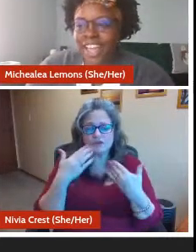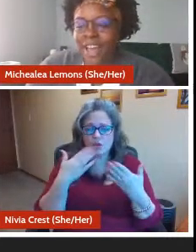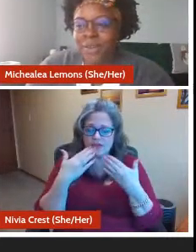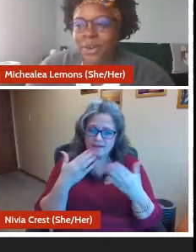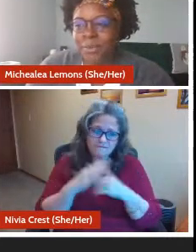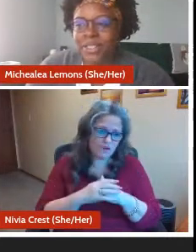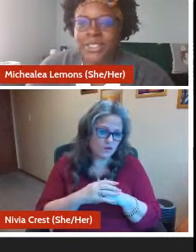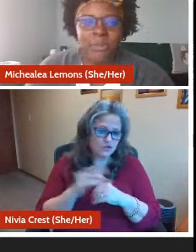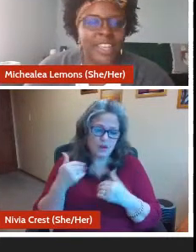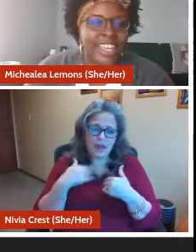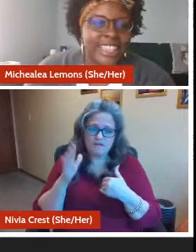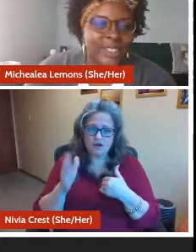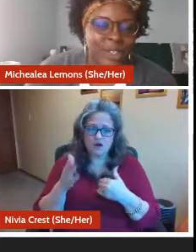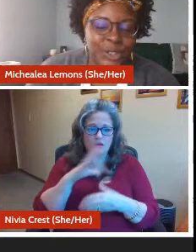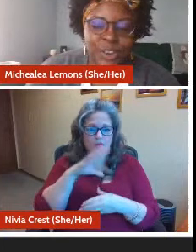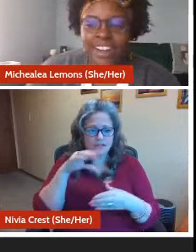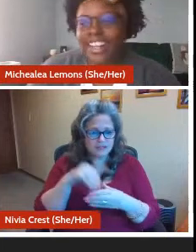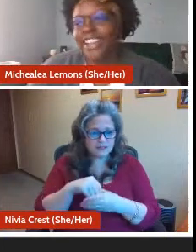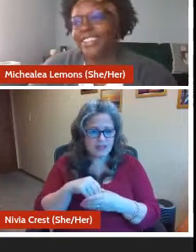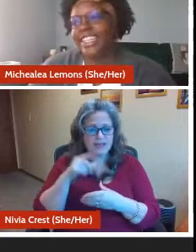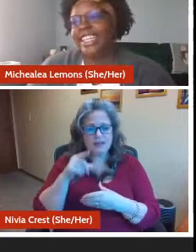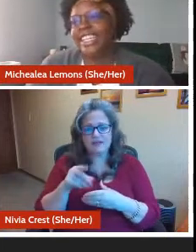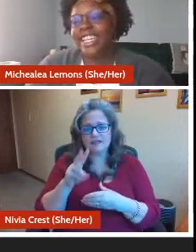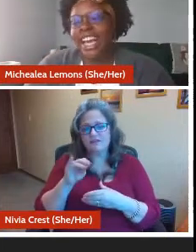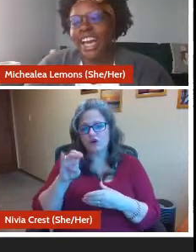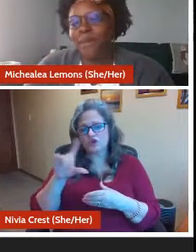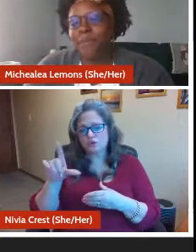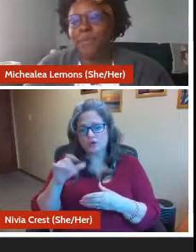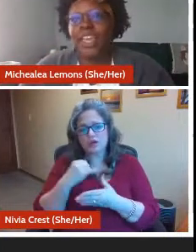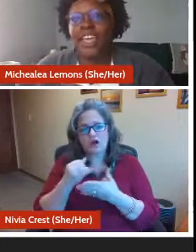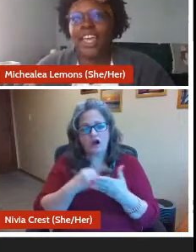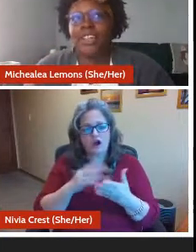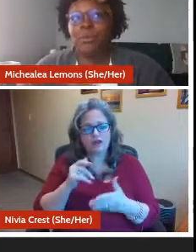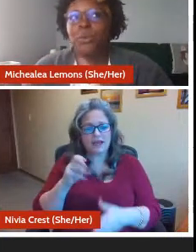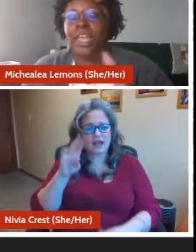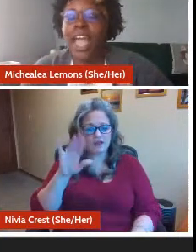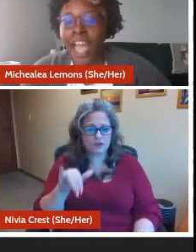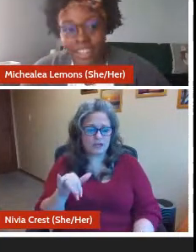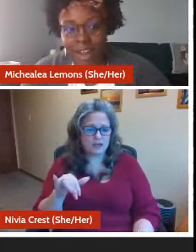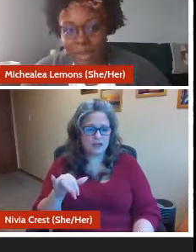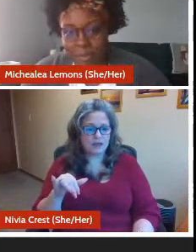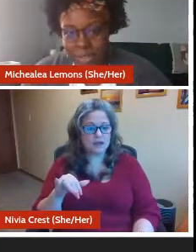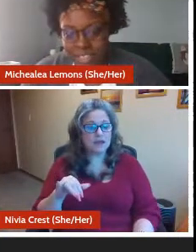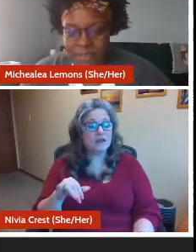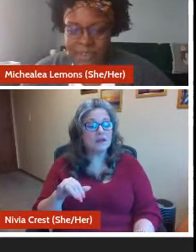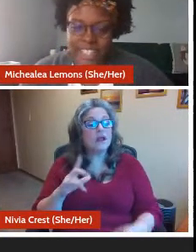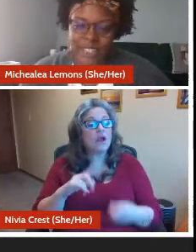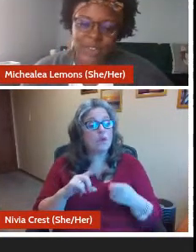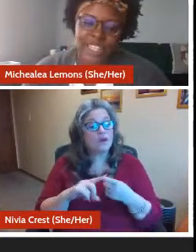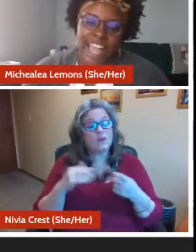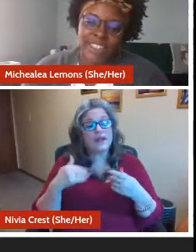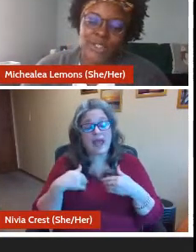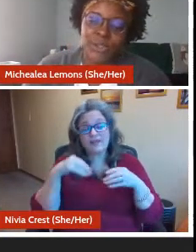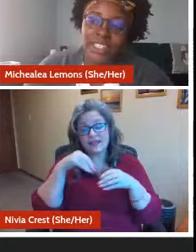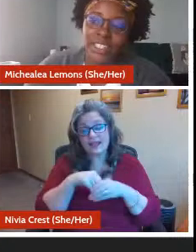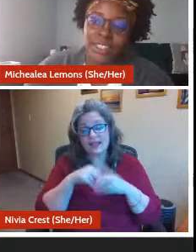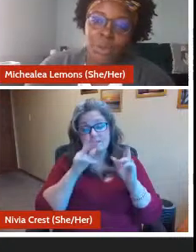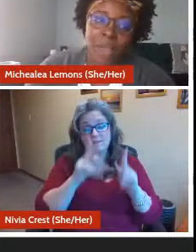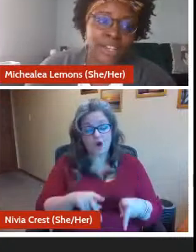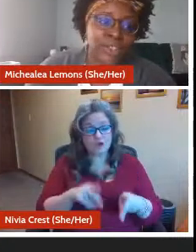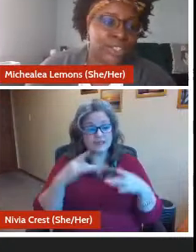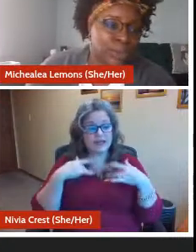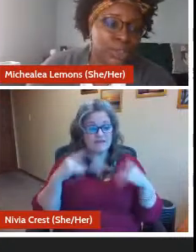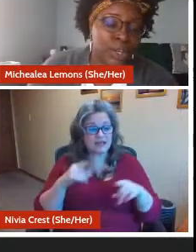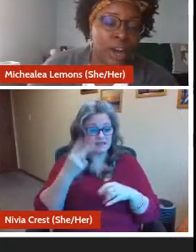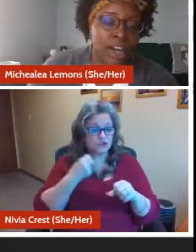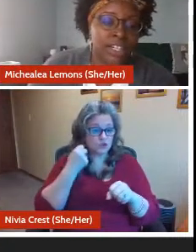to have her participate in this virtual art gallery. when we had in-person events for the last 2 years,